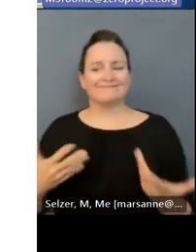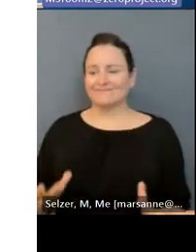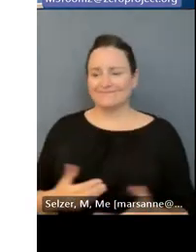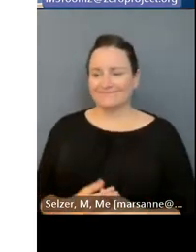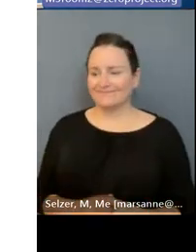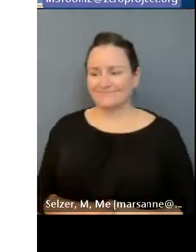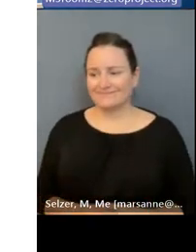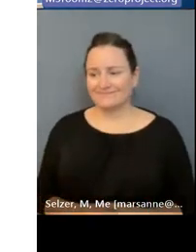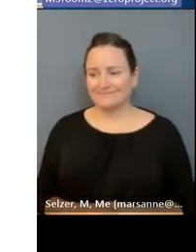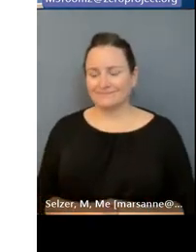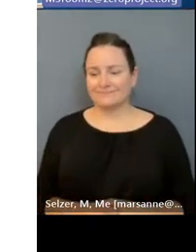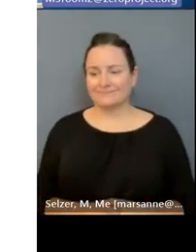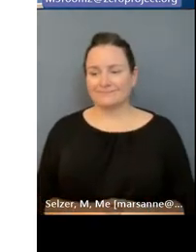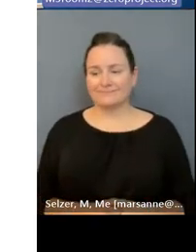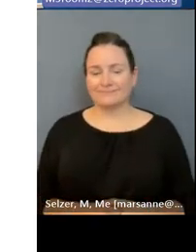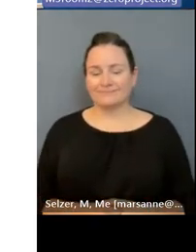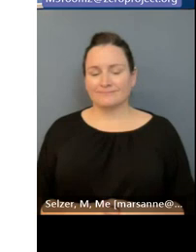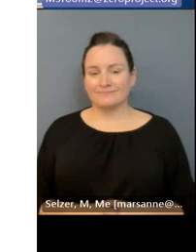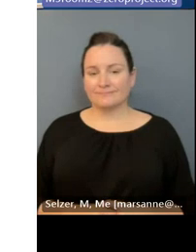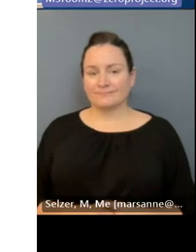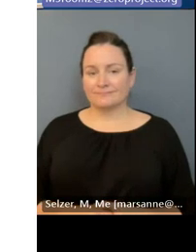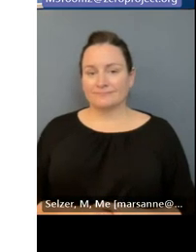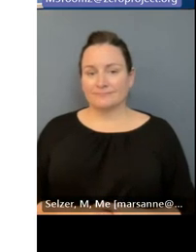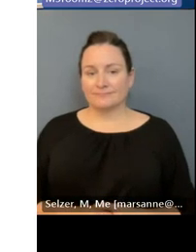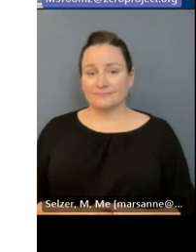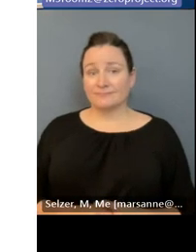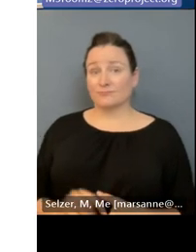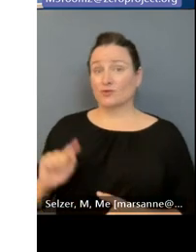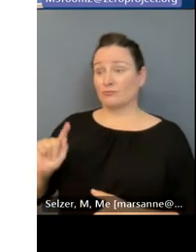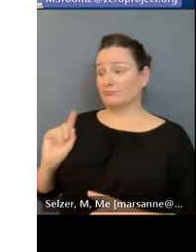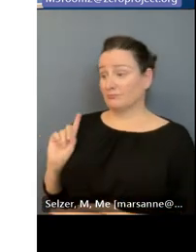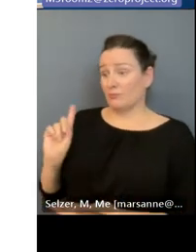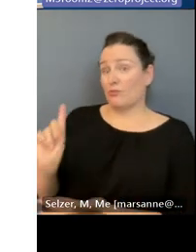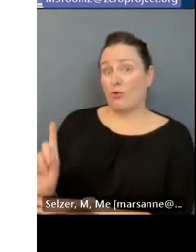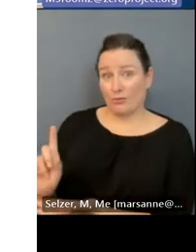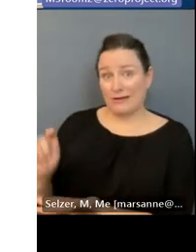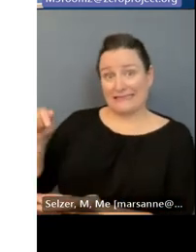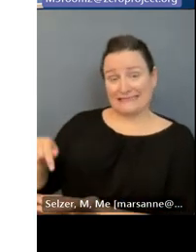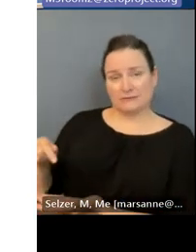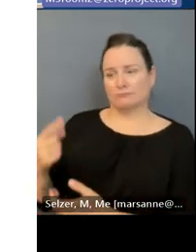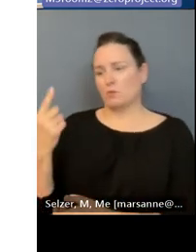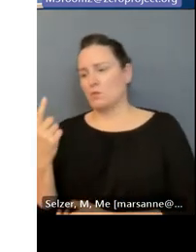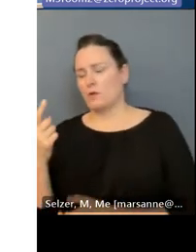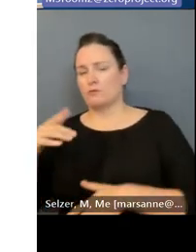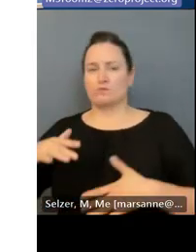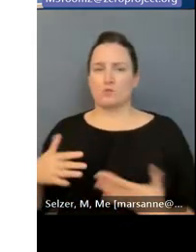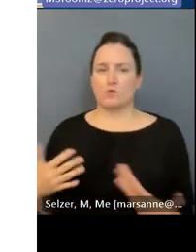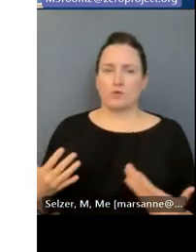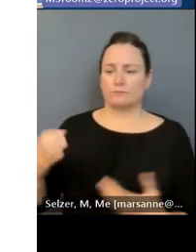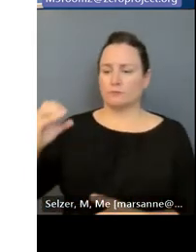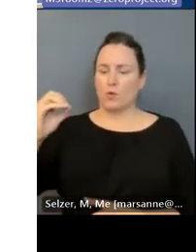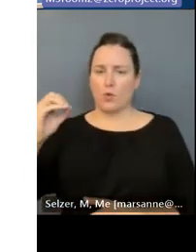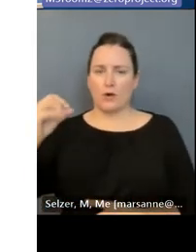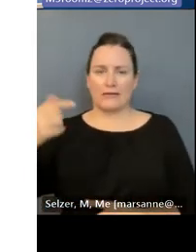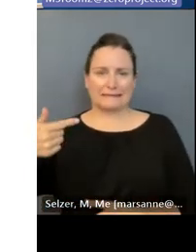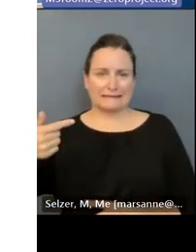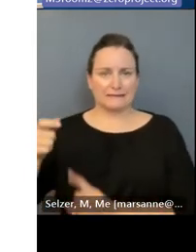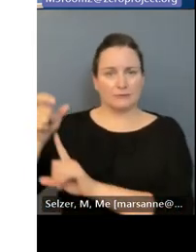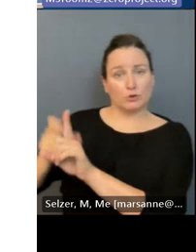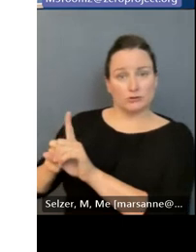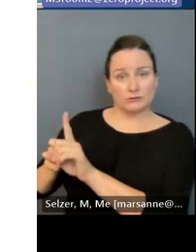NGOs do not provide all the holistic care. They might have a special educator or a OT, occupational therapist, but not a